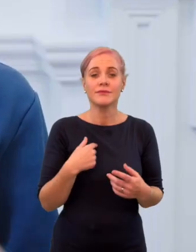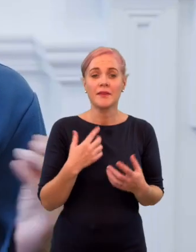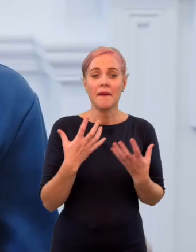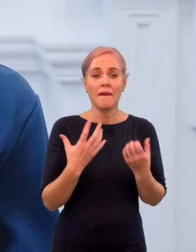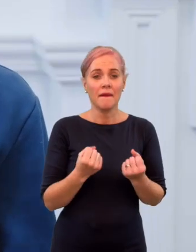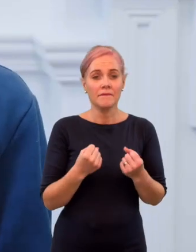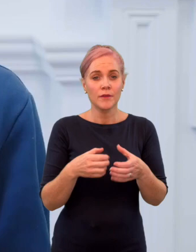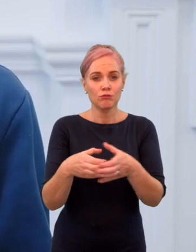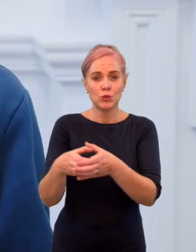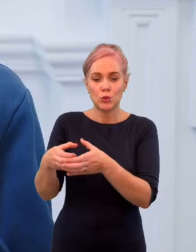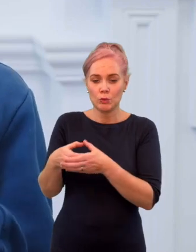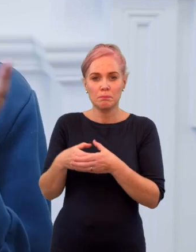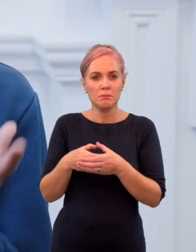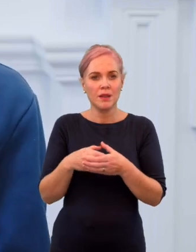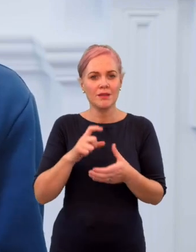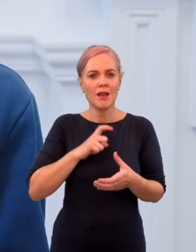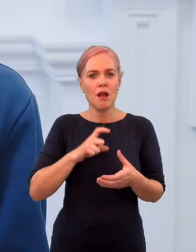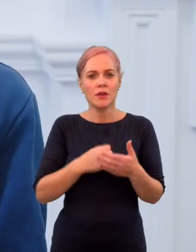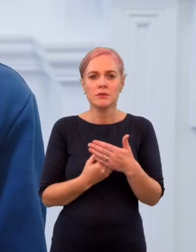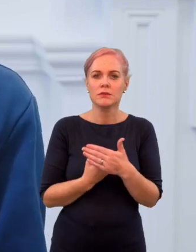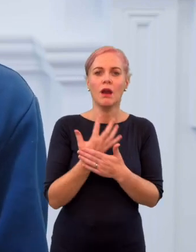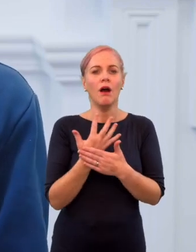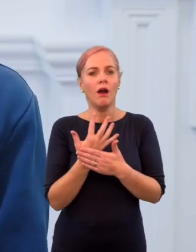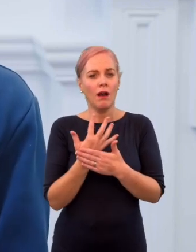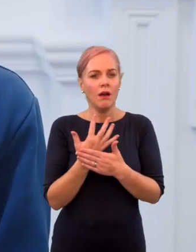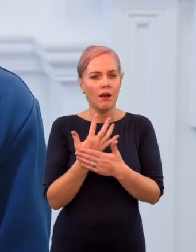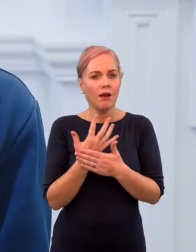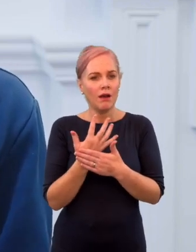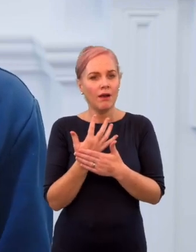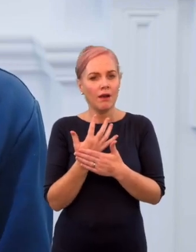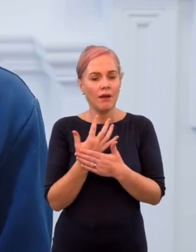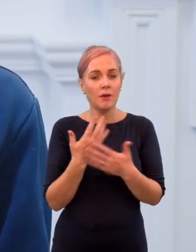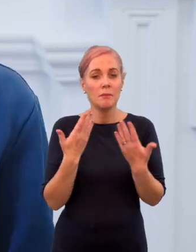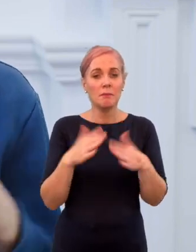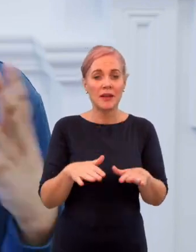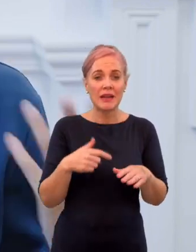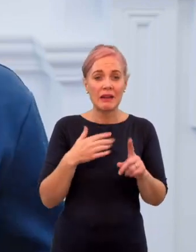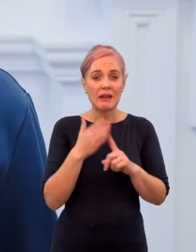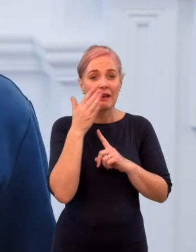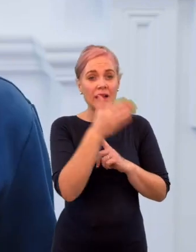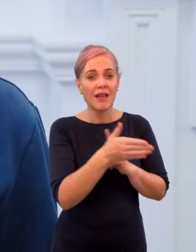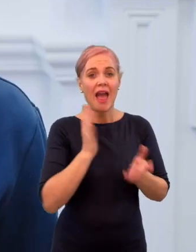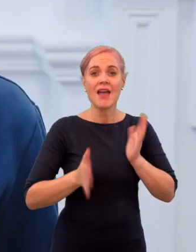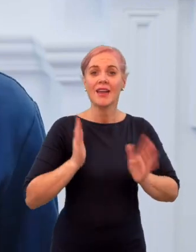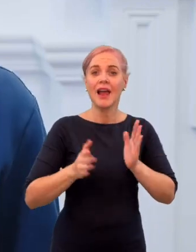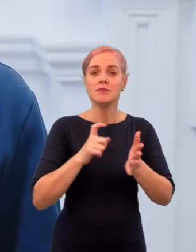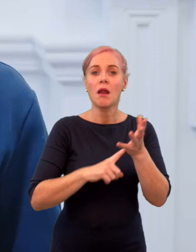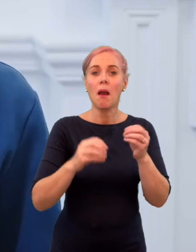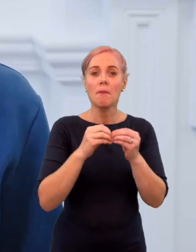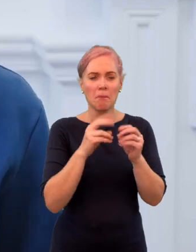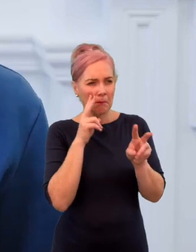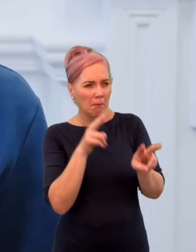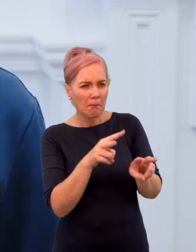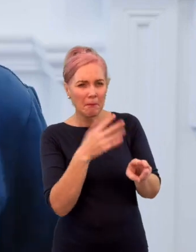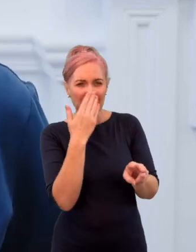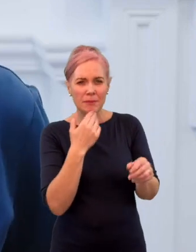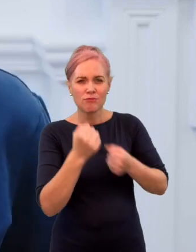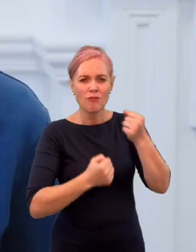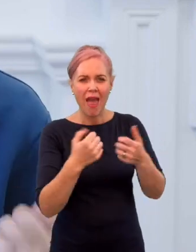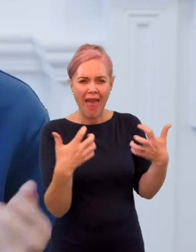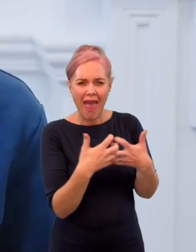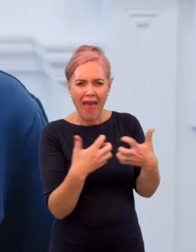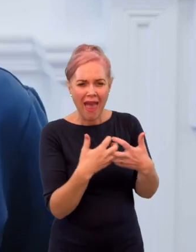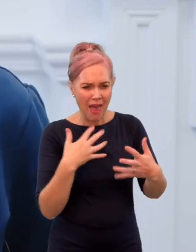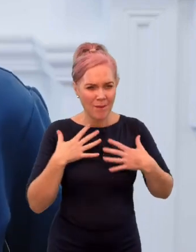we all had our own sort of group character development. So we all went to the athletics club to see how people ran,